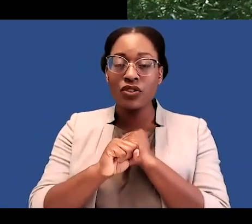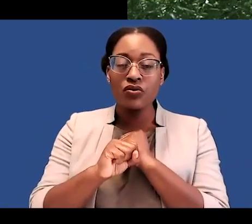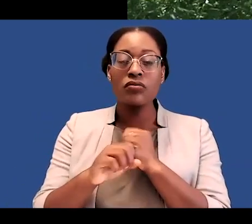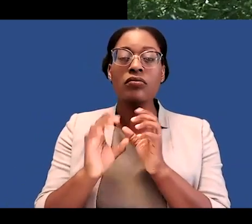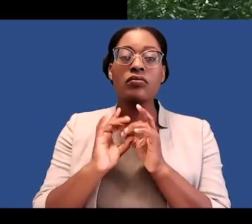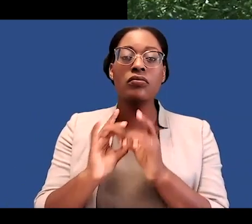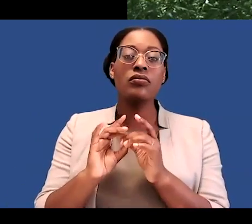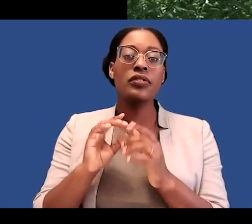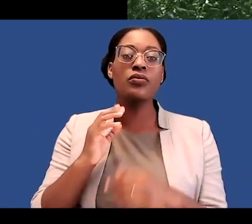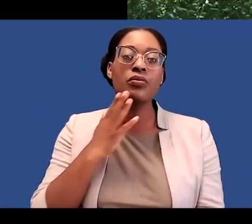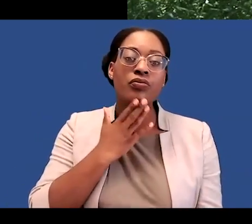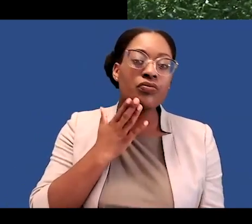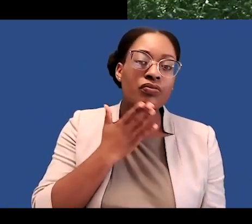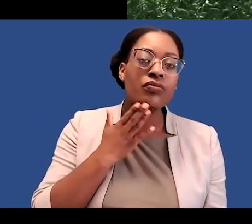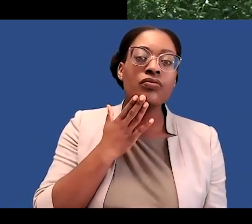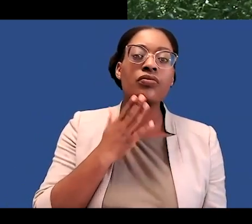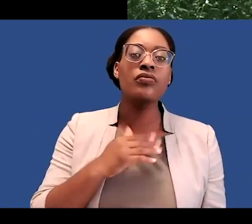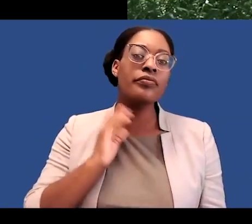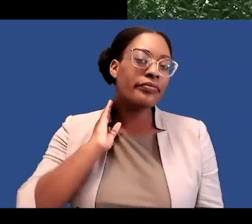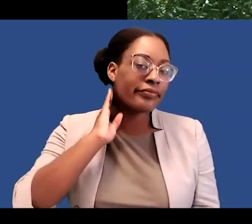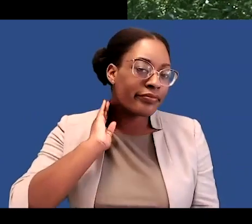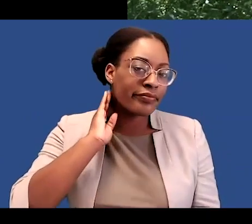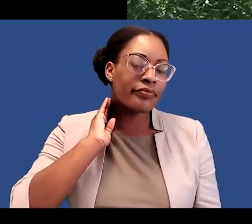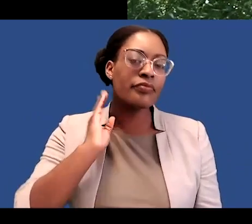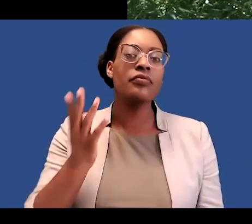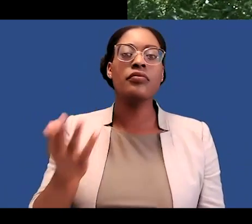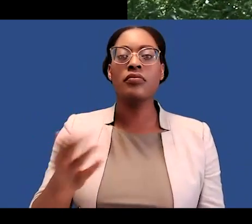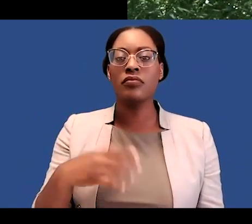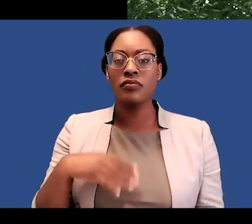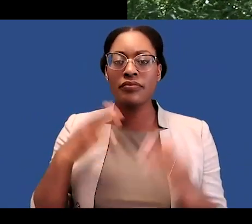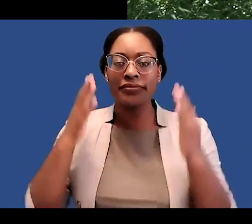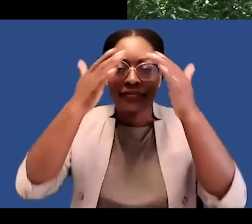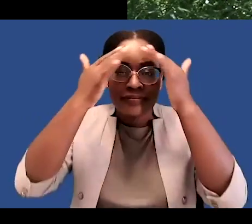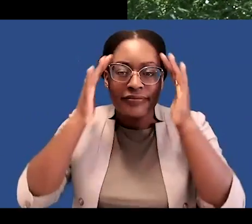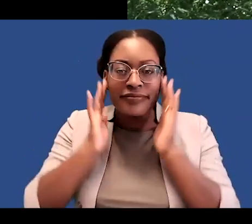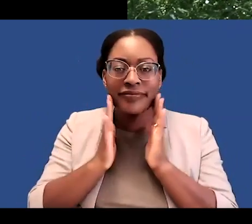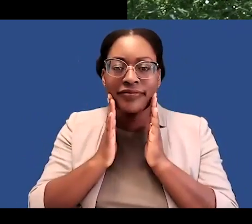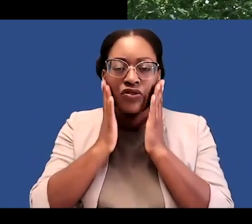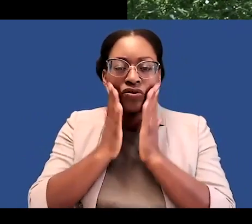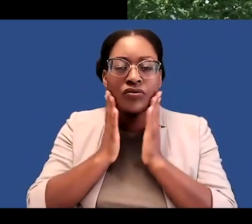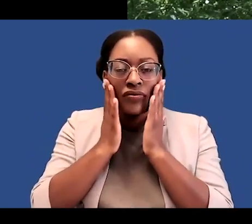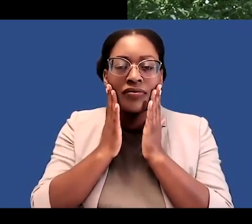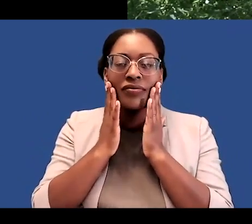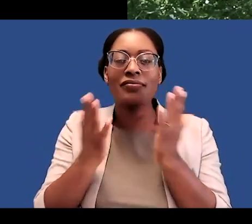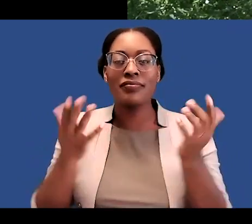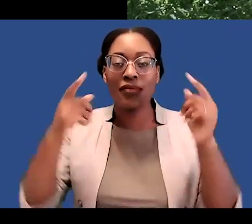Relax the cheeks and the eyebrows and the rest of the face.